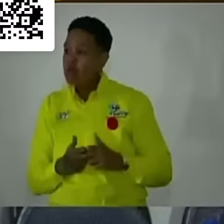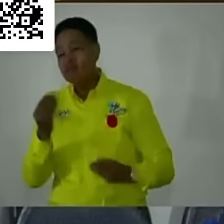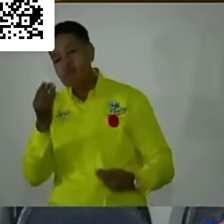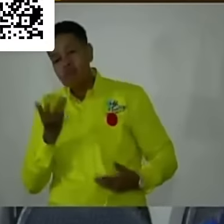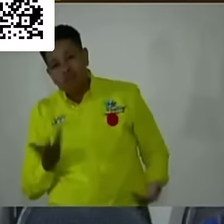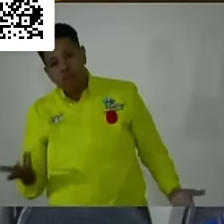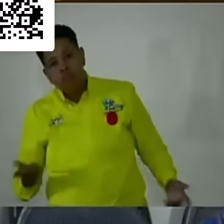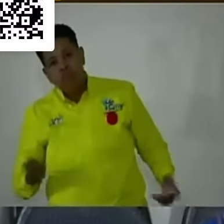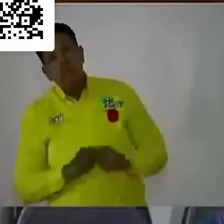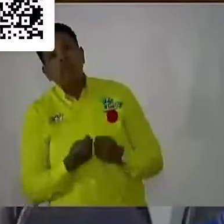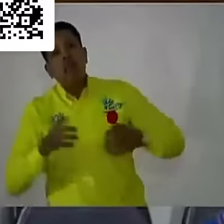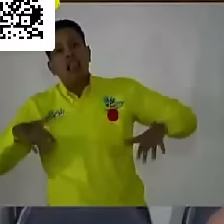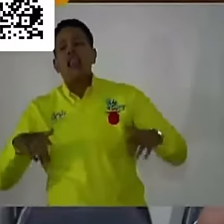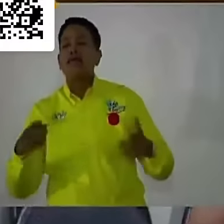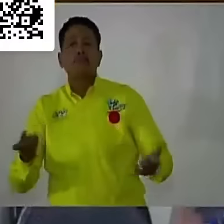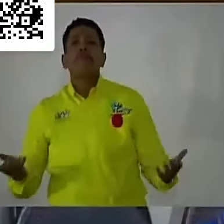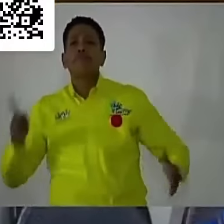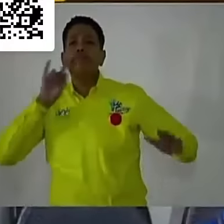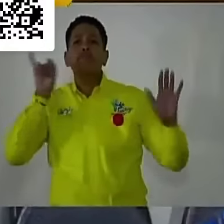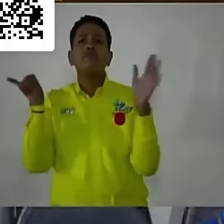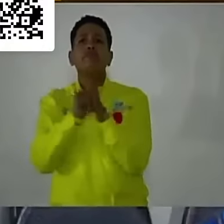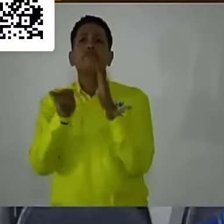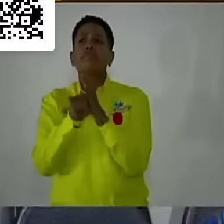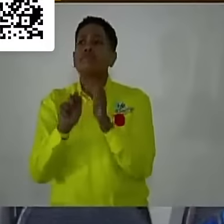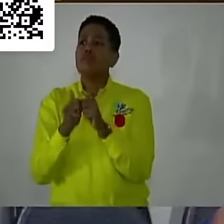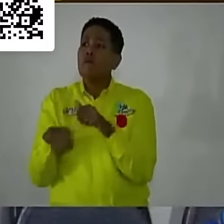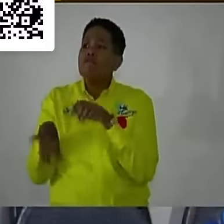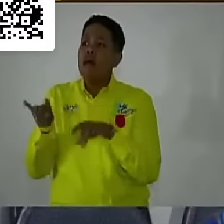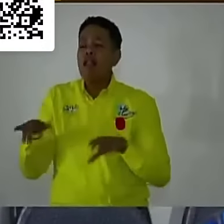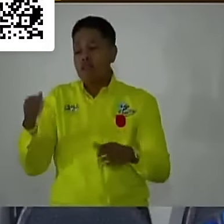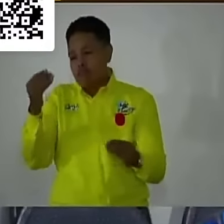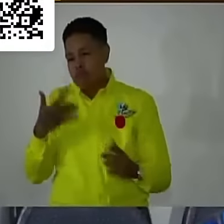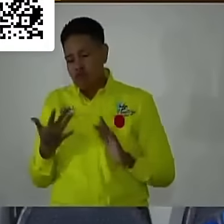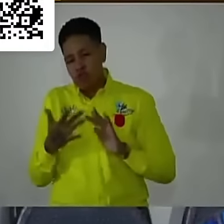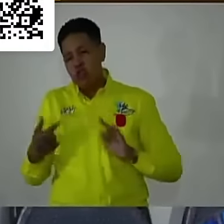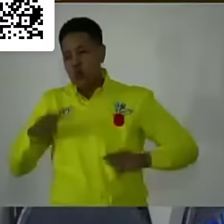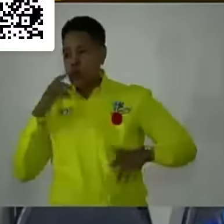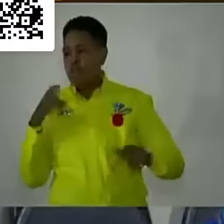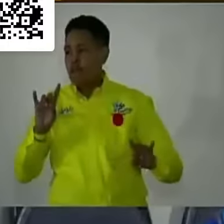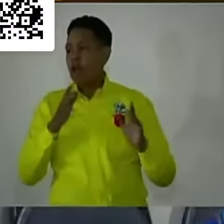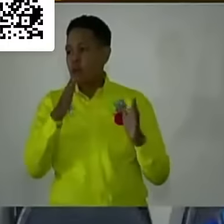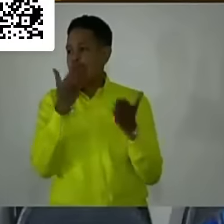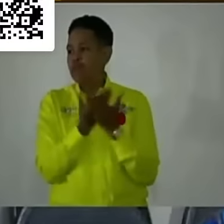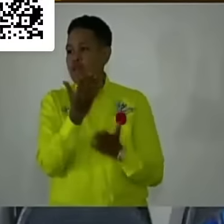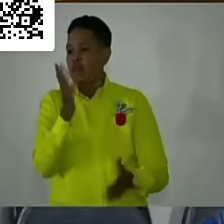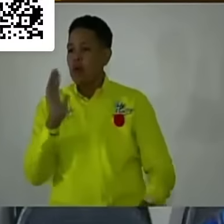and the team have not yet identified with the problem, you can just reach out and we will find a way to get there.